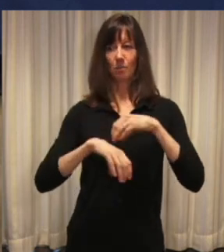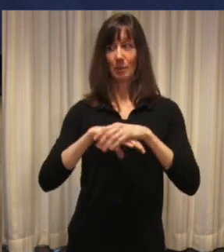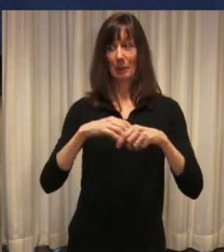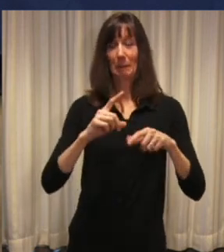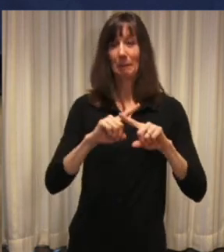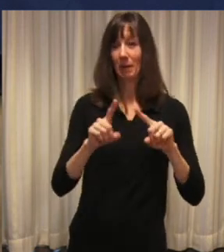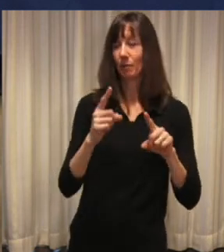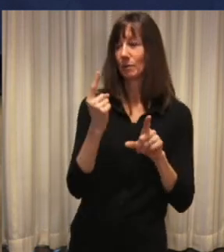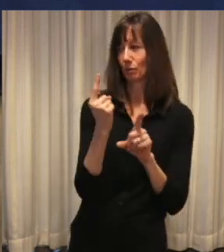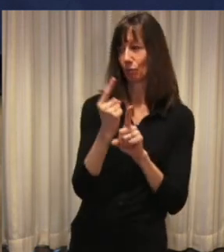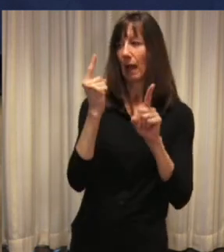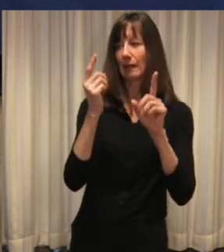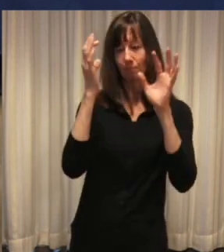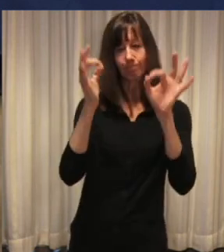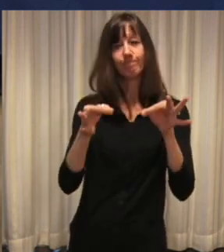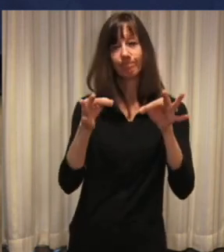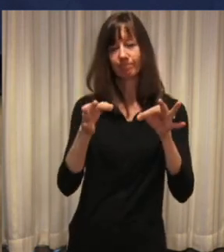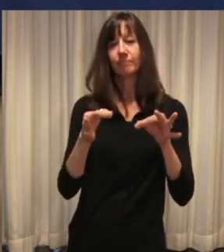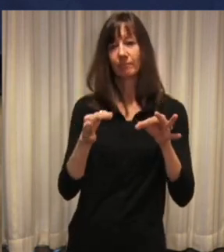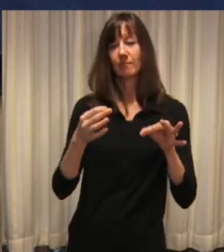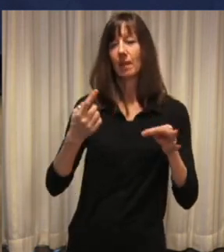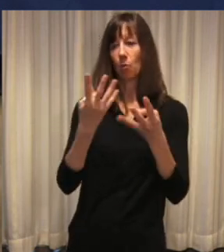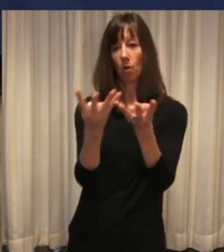and I appreciate that we were all in that one together.